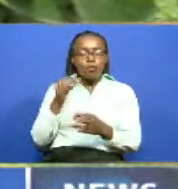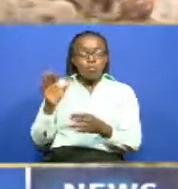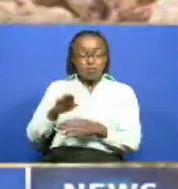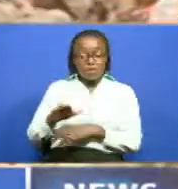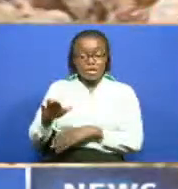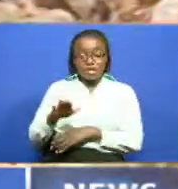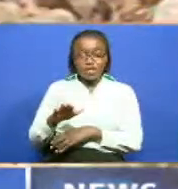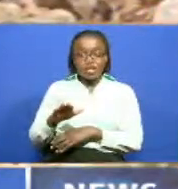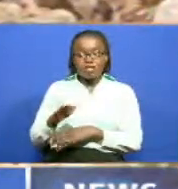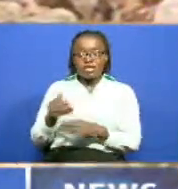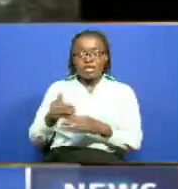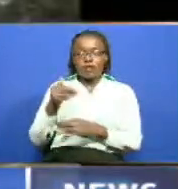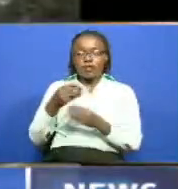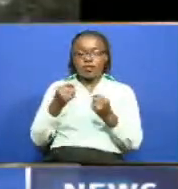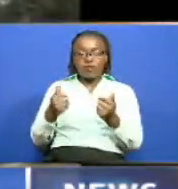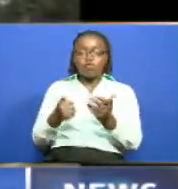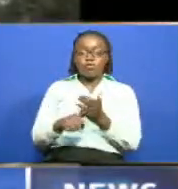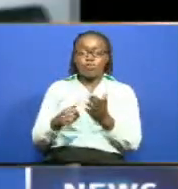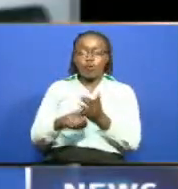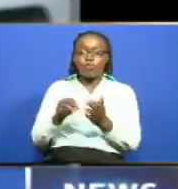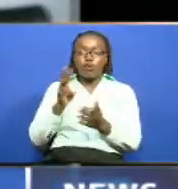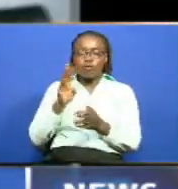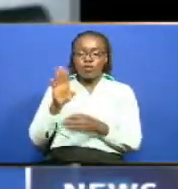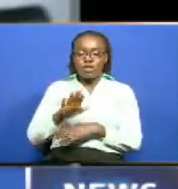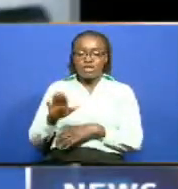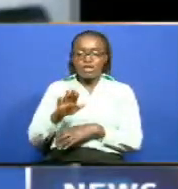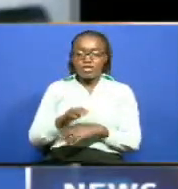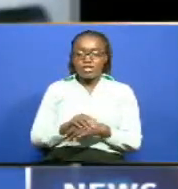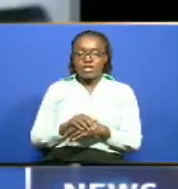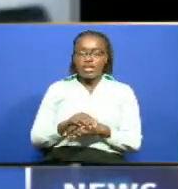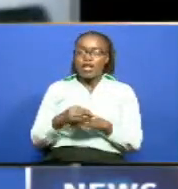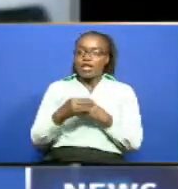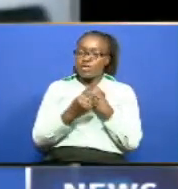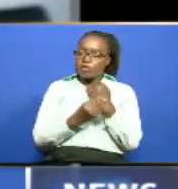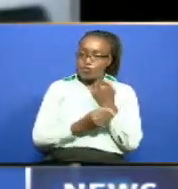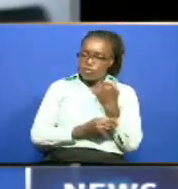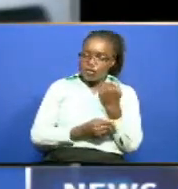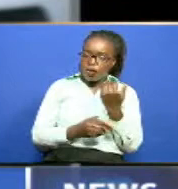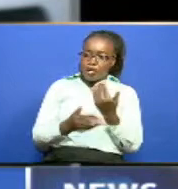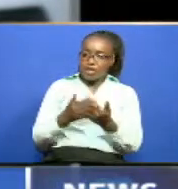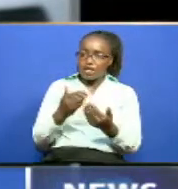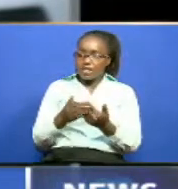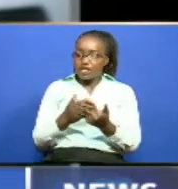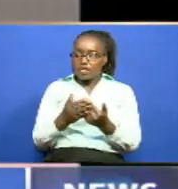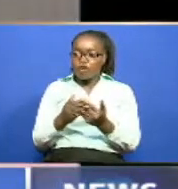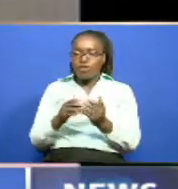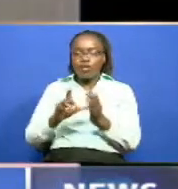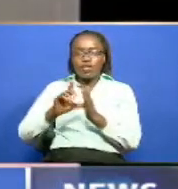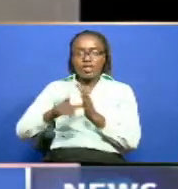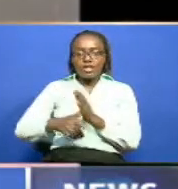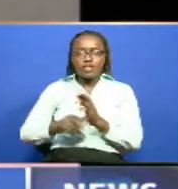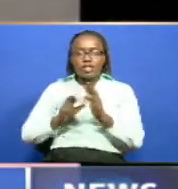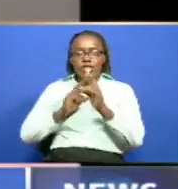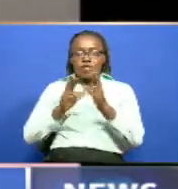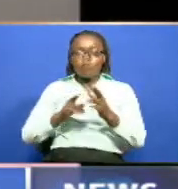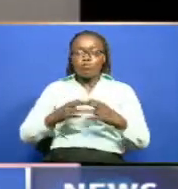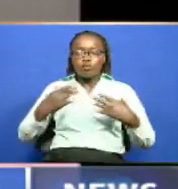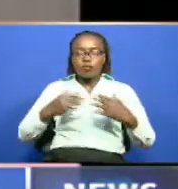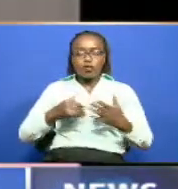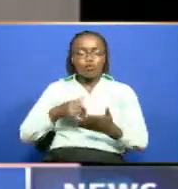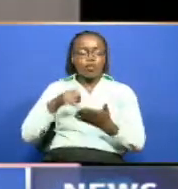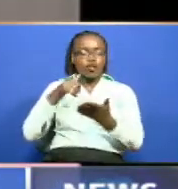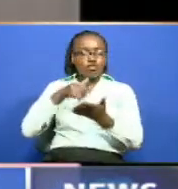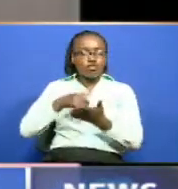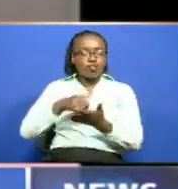water shortage in the area. And in effort to address poor handling or late response of individuals involved in accidents, the government,